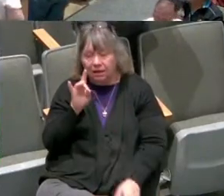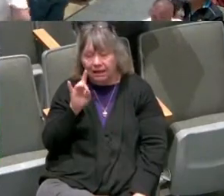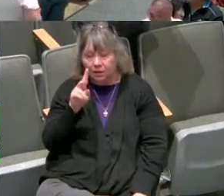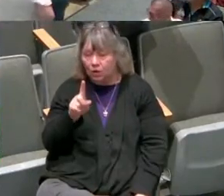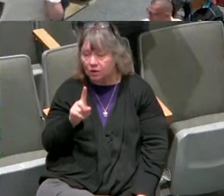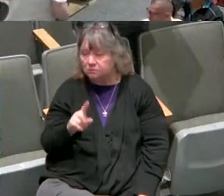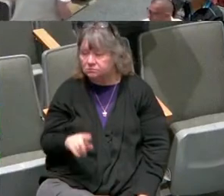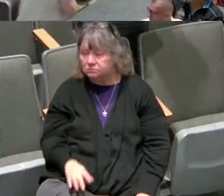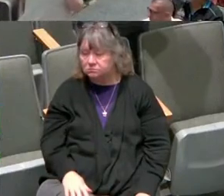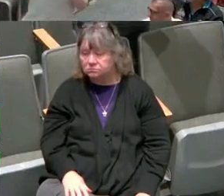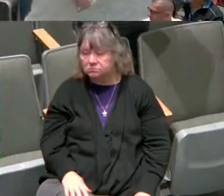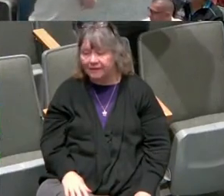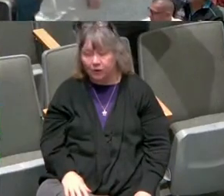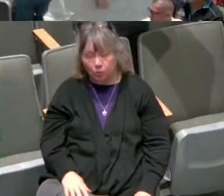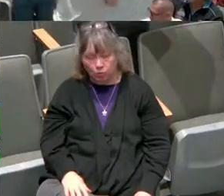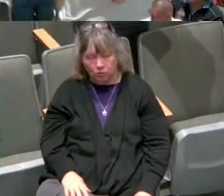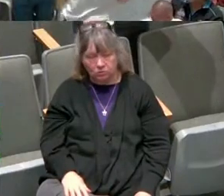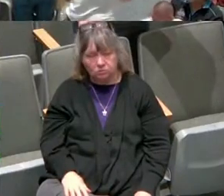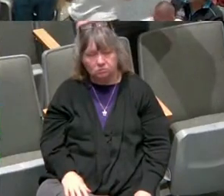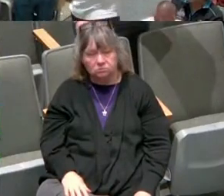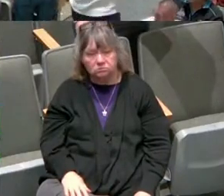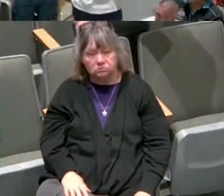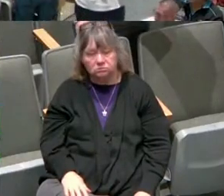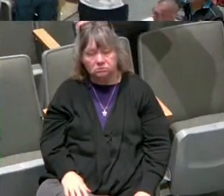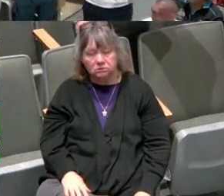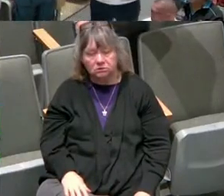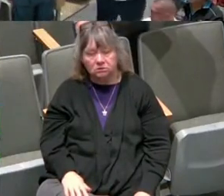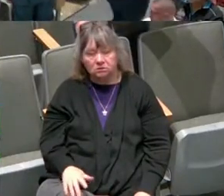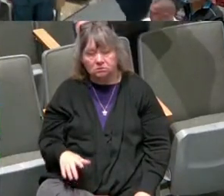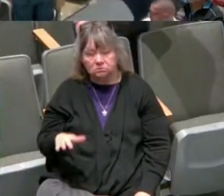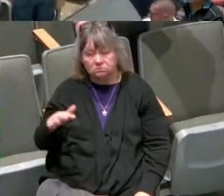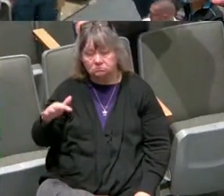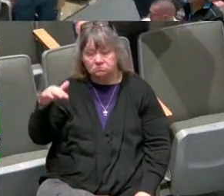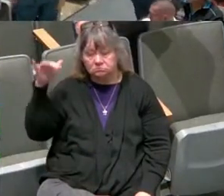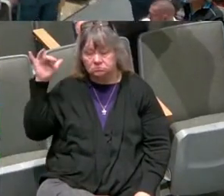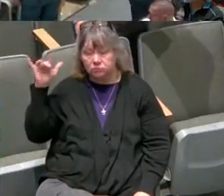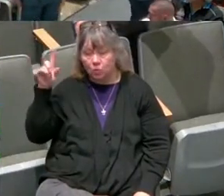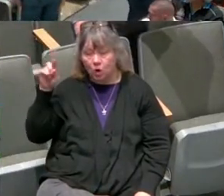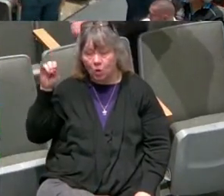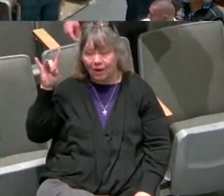thank you stage left 108.